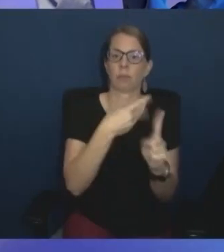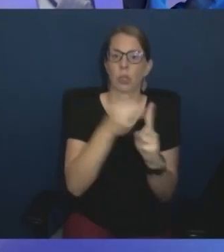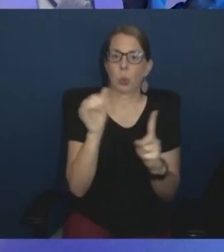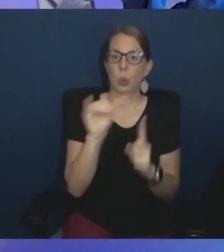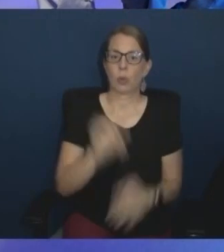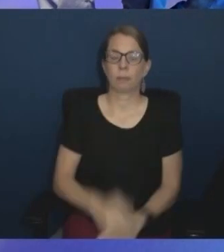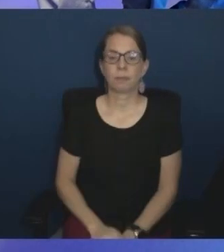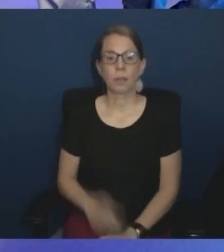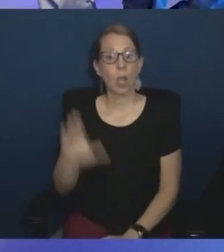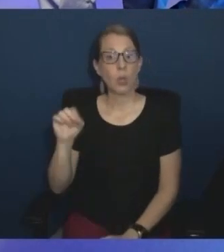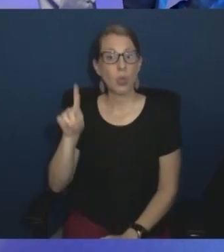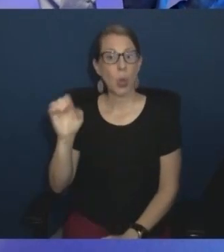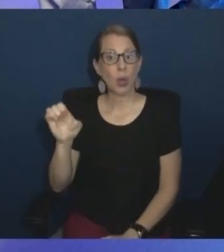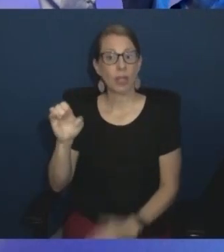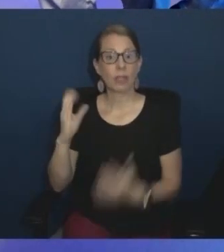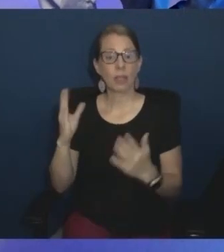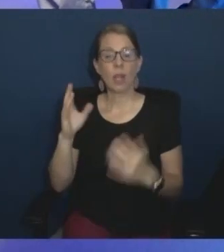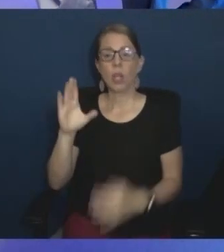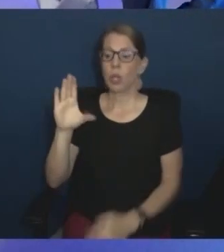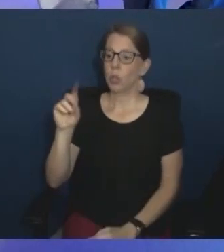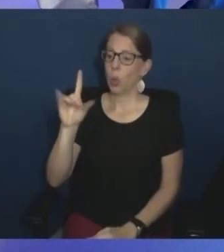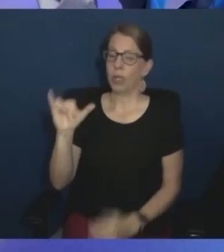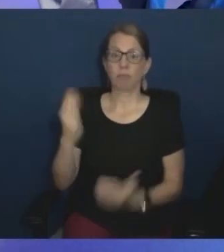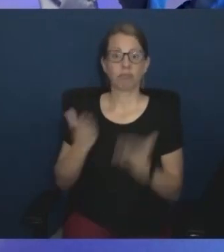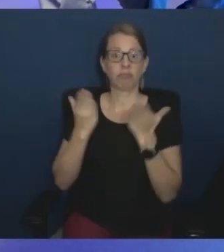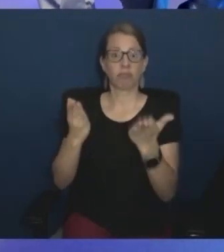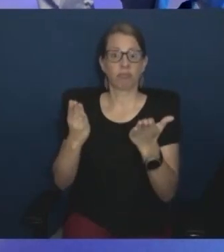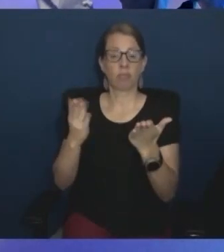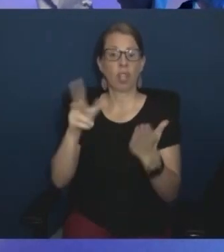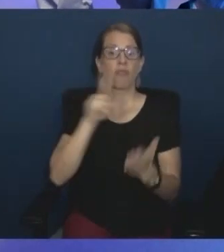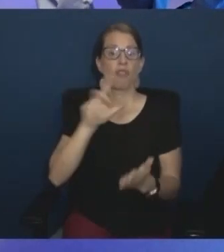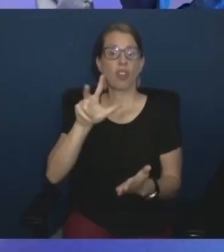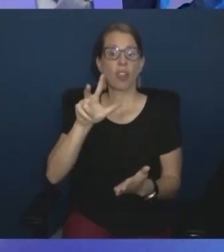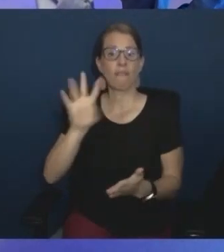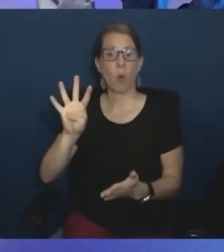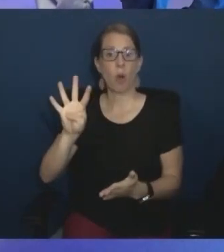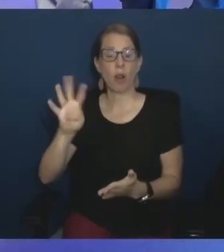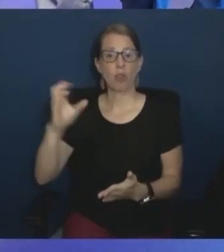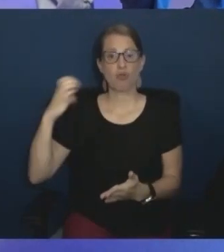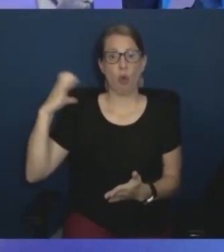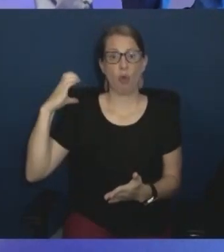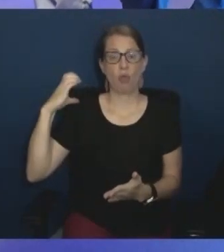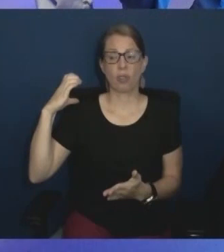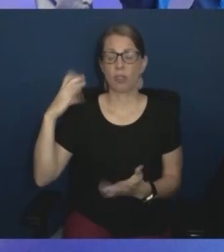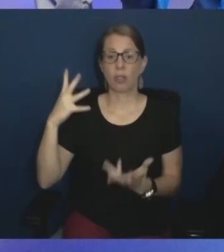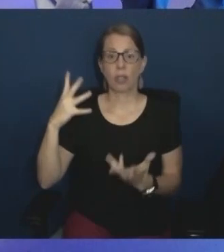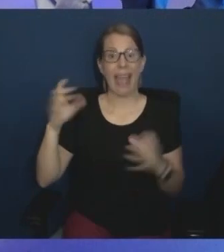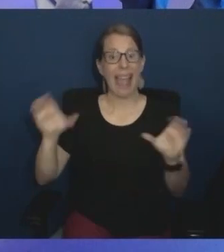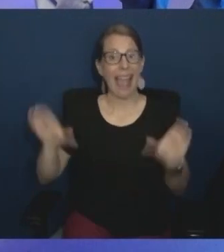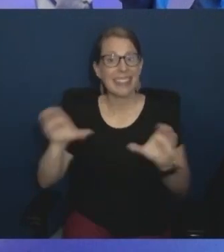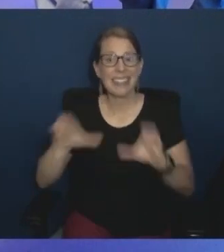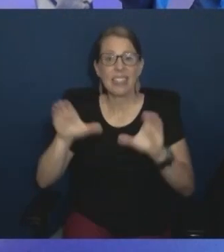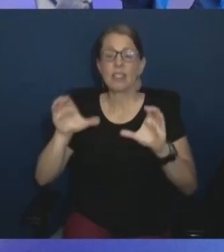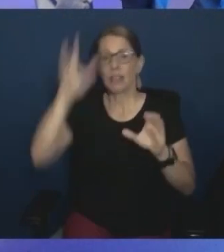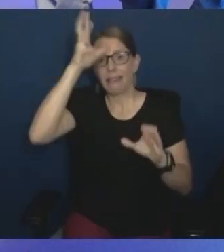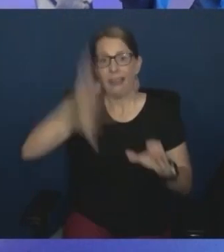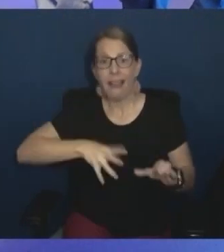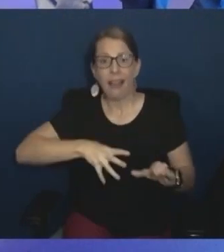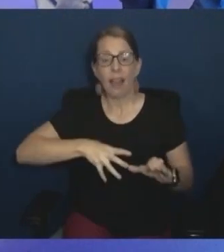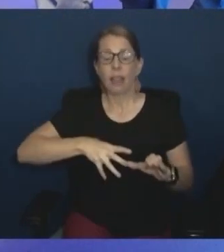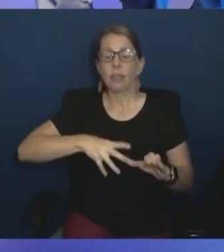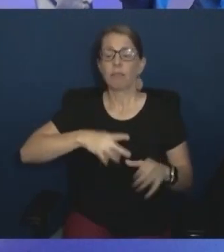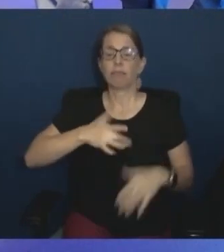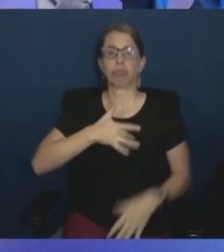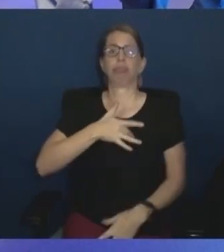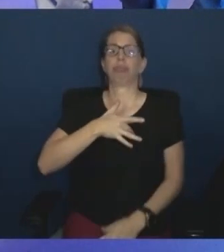up the 34-year-old coach, active guy, loved by all his students, and it just really, I think, hits home for so many people, somebody who just needed a